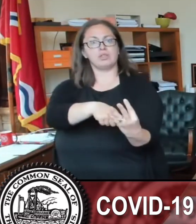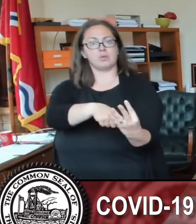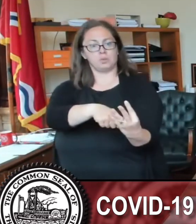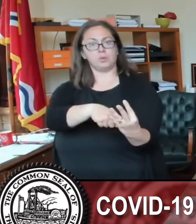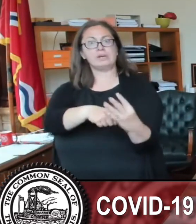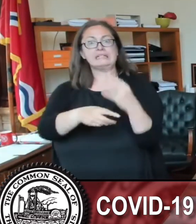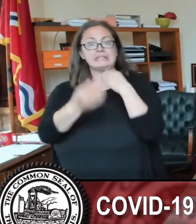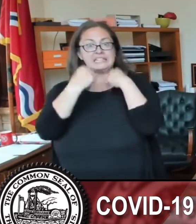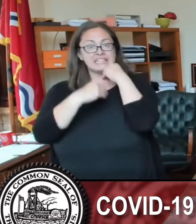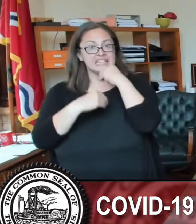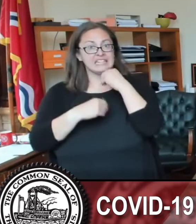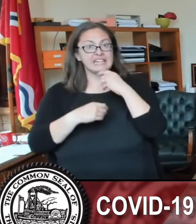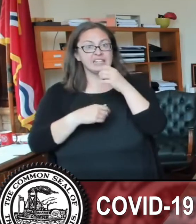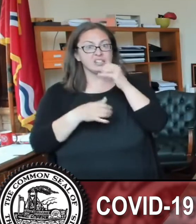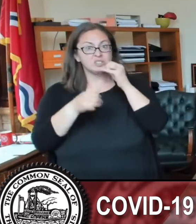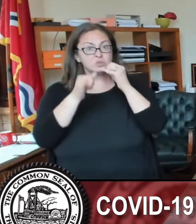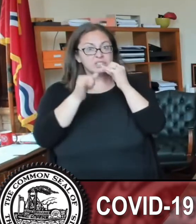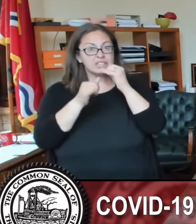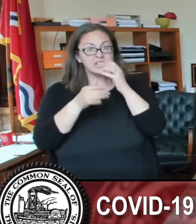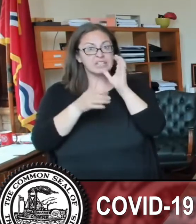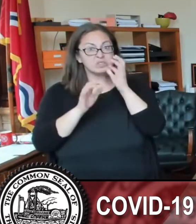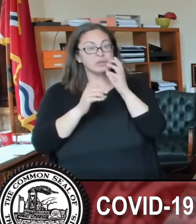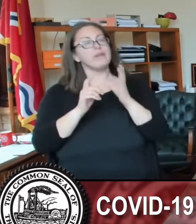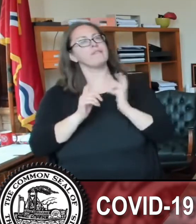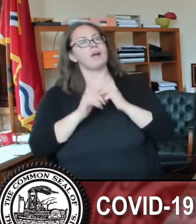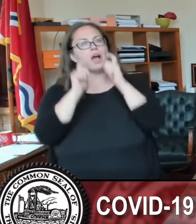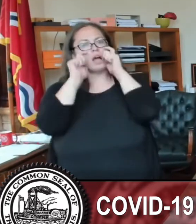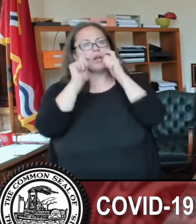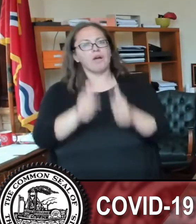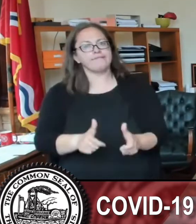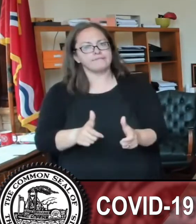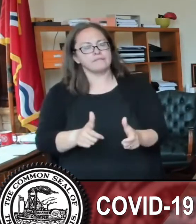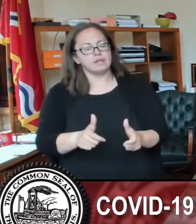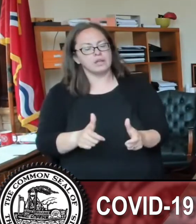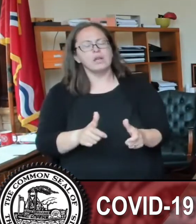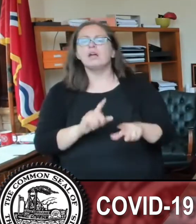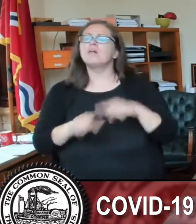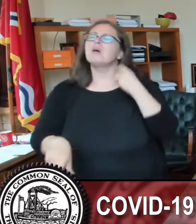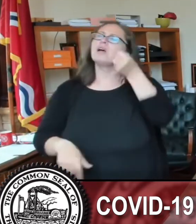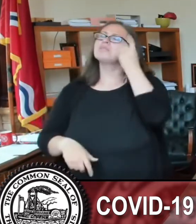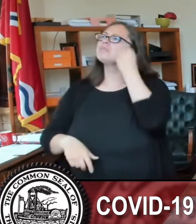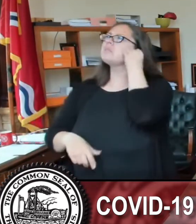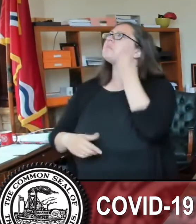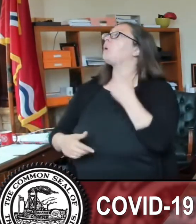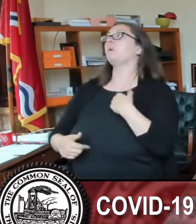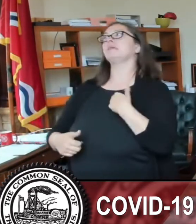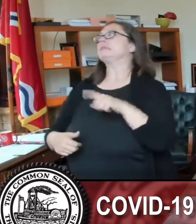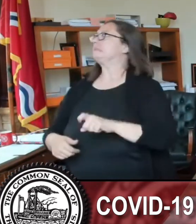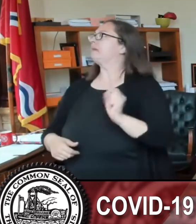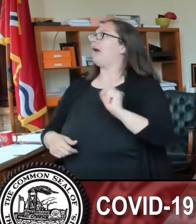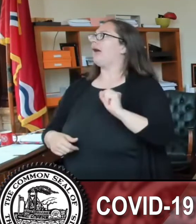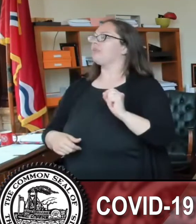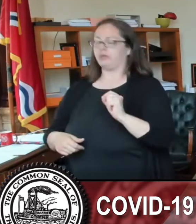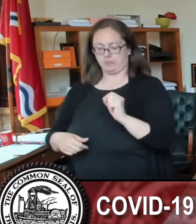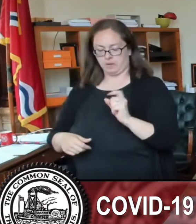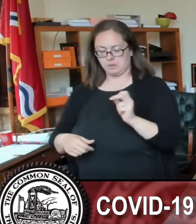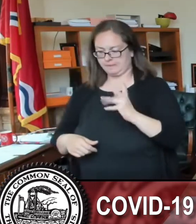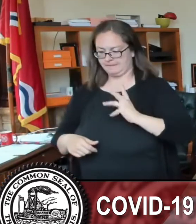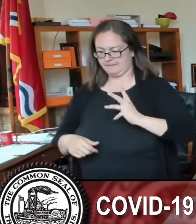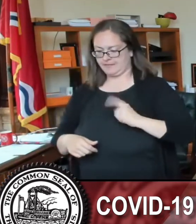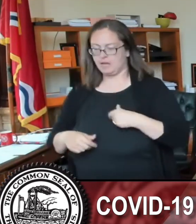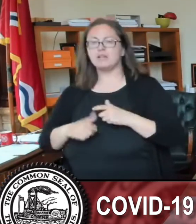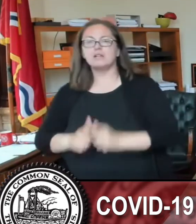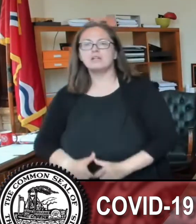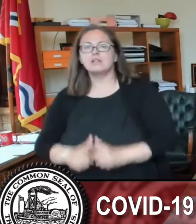table, you don't have to be wearing your masks. If you get up to go to the bathroom, you got to put your mask on. I mean, that's just sort of